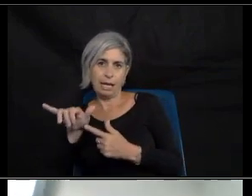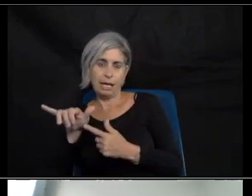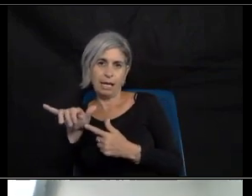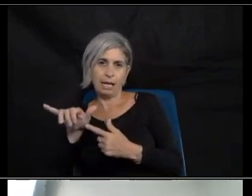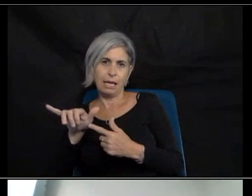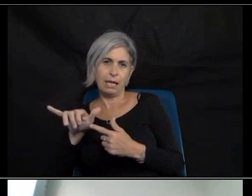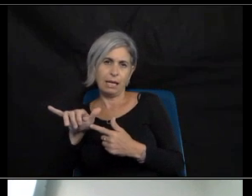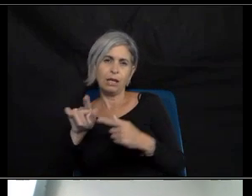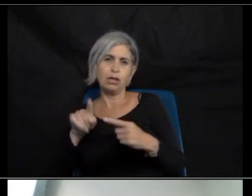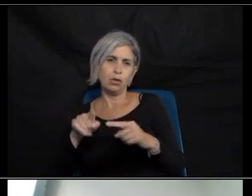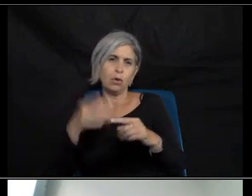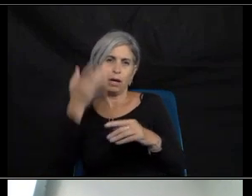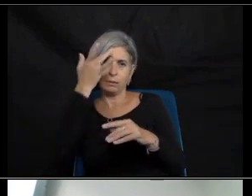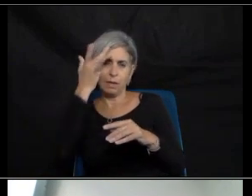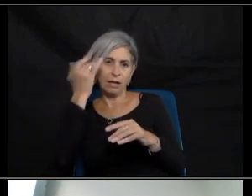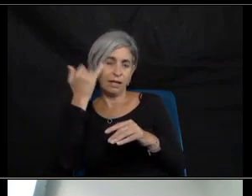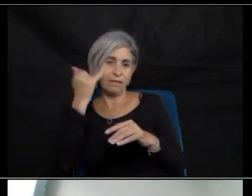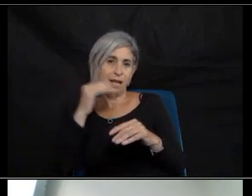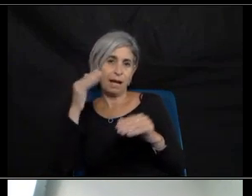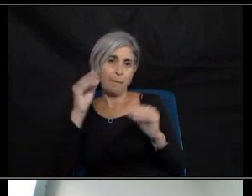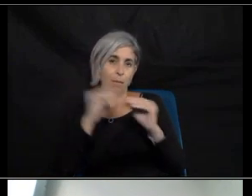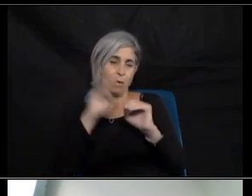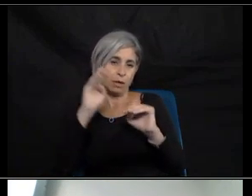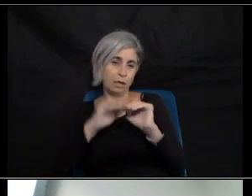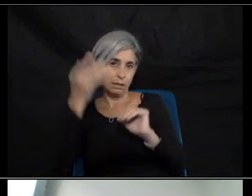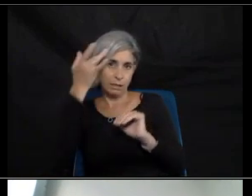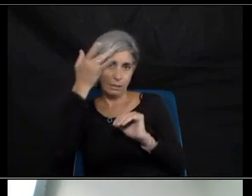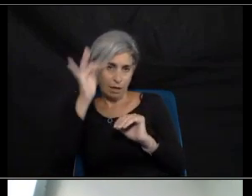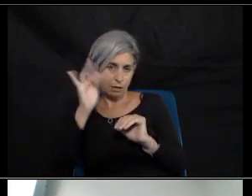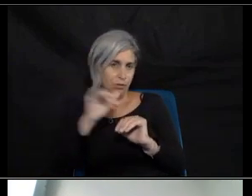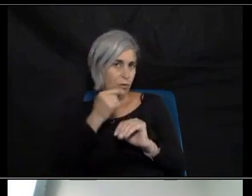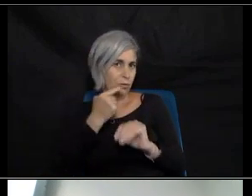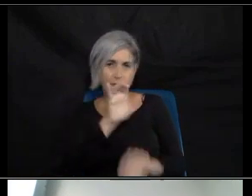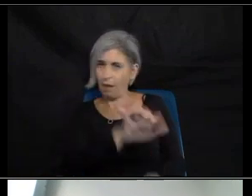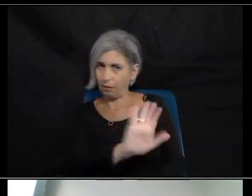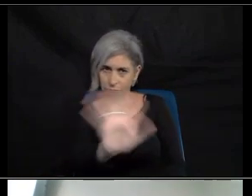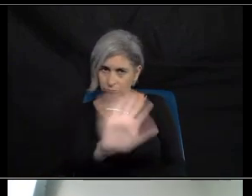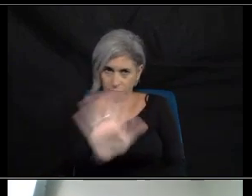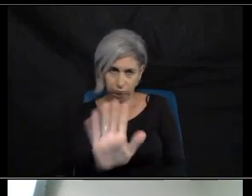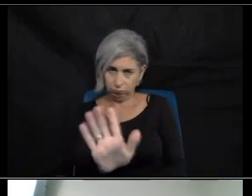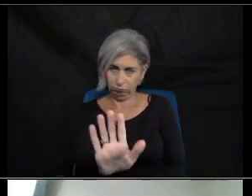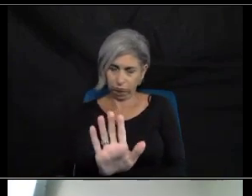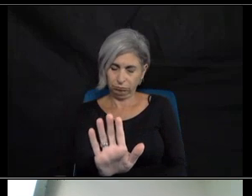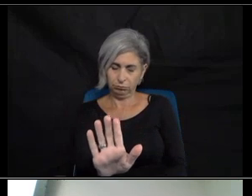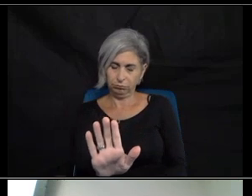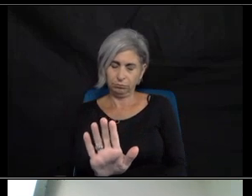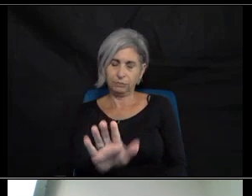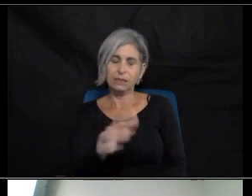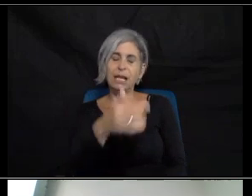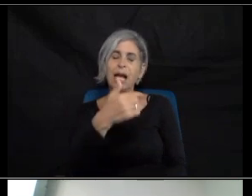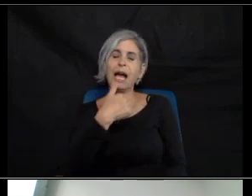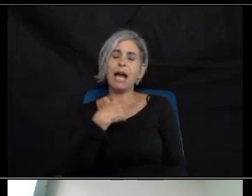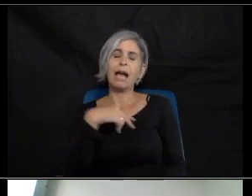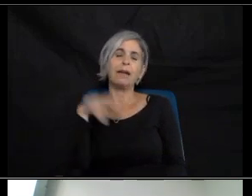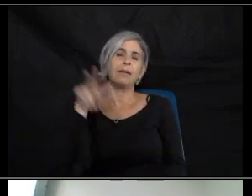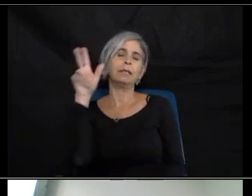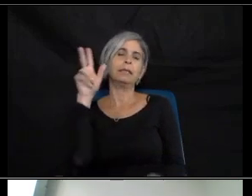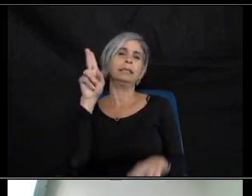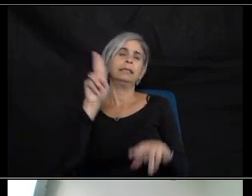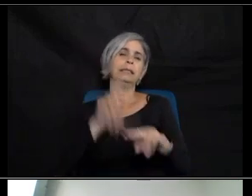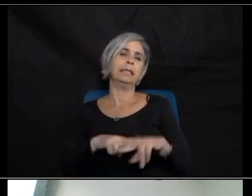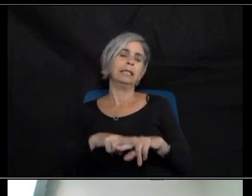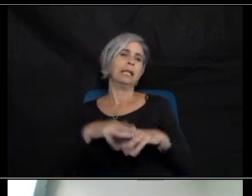smart, if not smarter, than all of us. So don't say that. I have been sitting here living and breathing